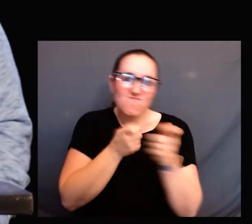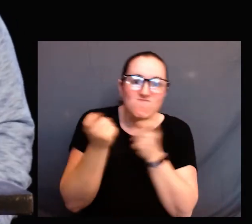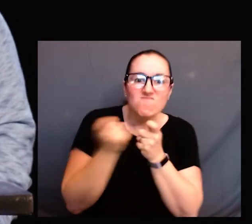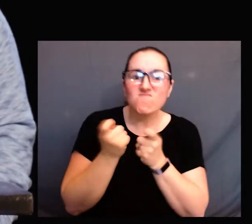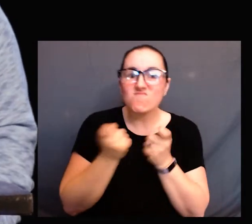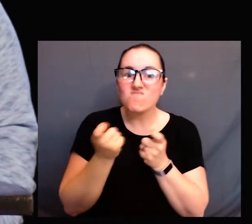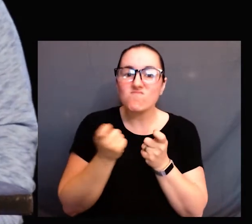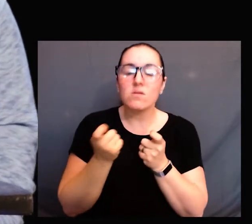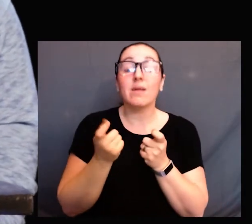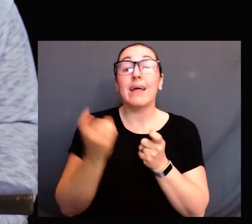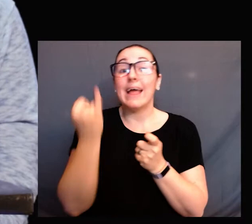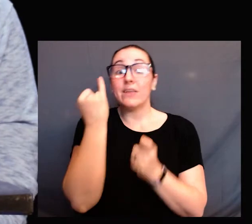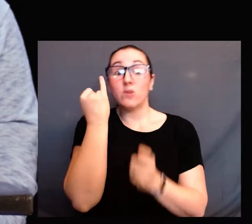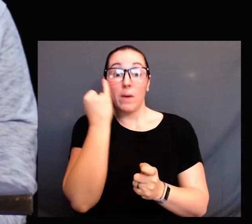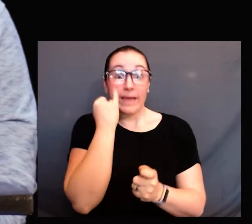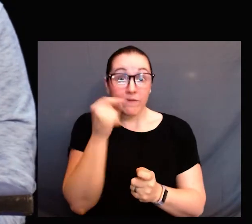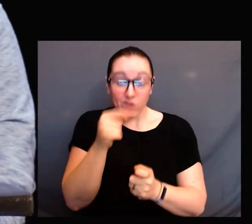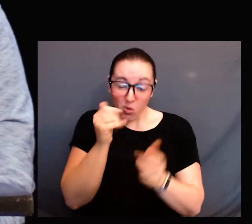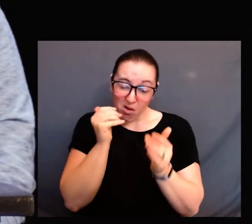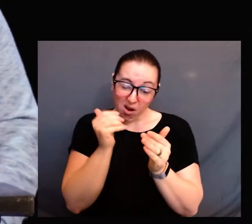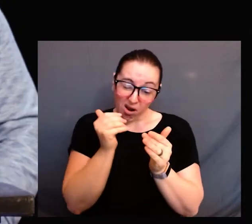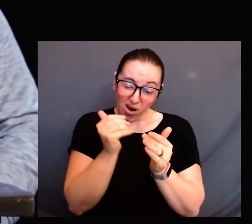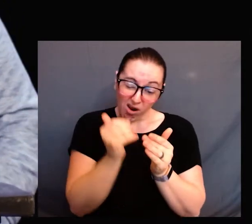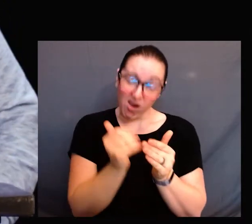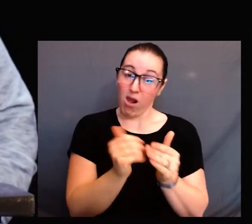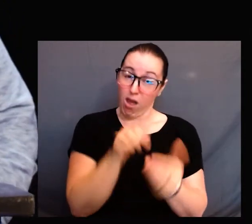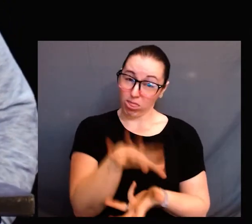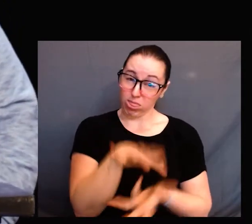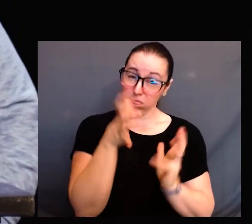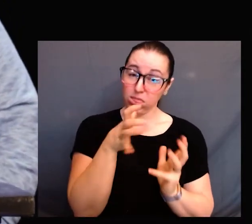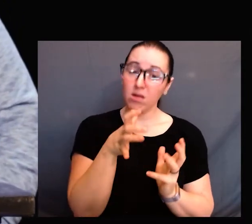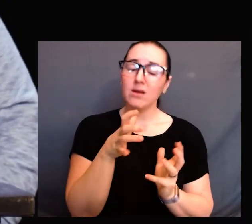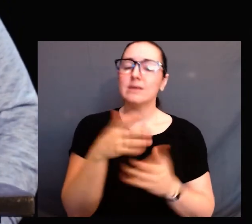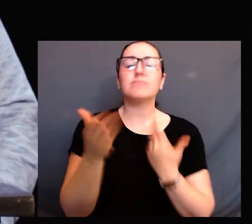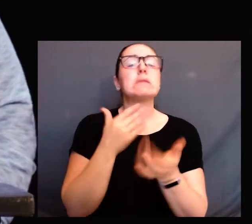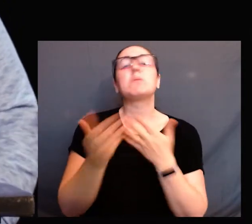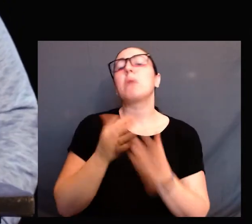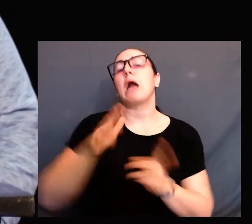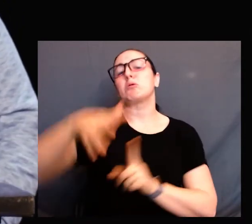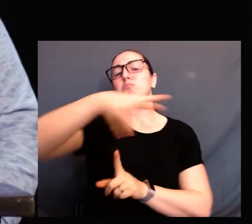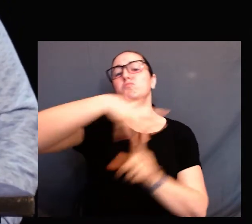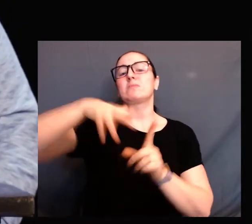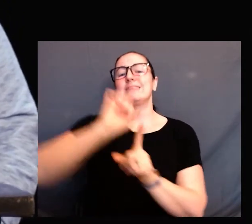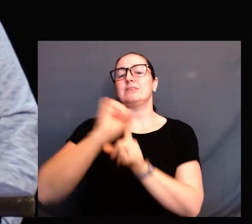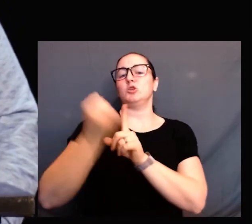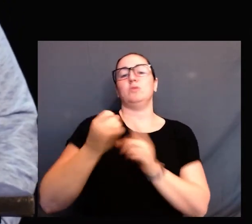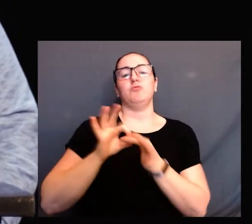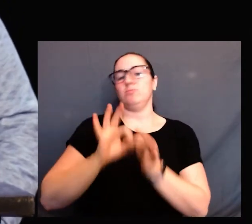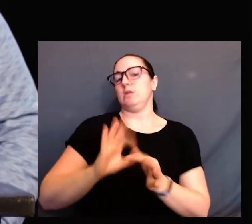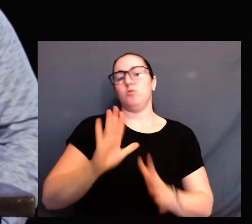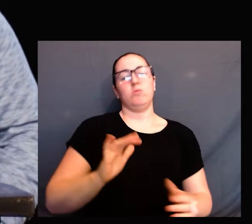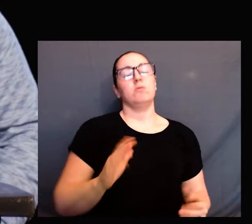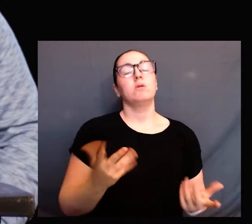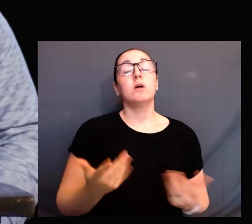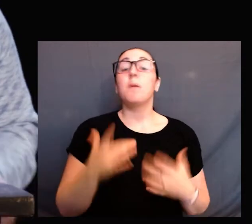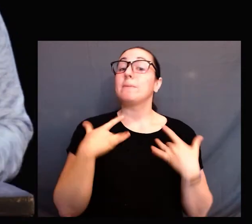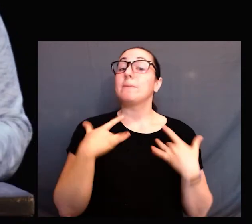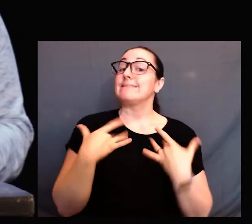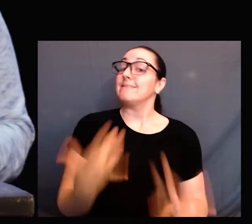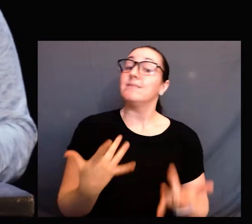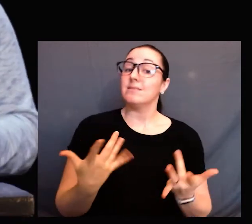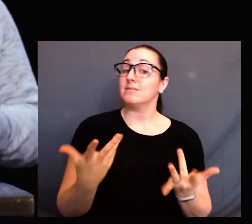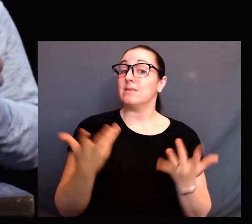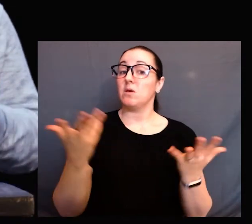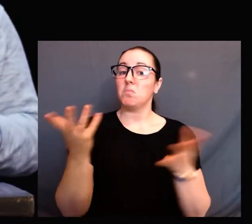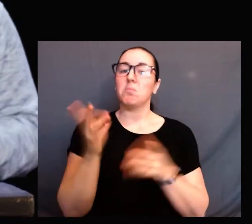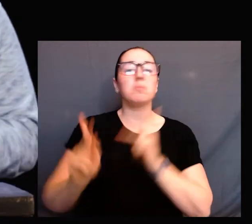out is that when people are edging towards a crash like this, whatever the context might be, here's their tendency. Their